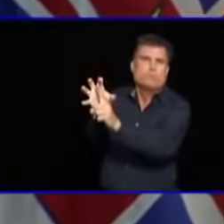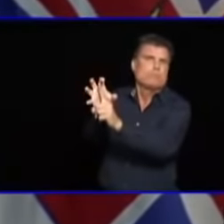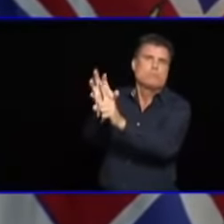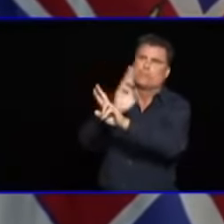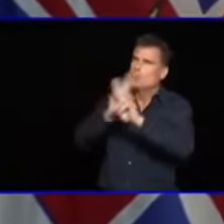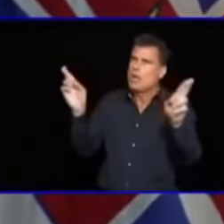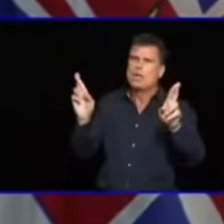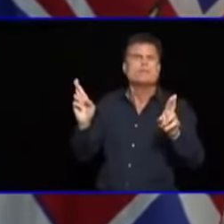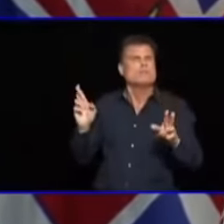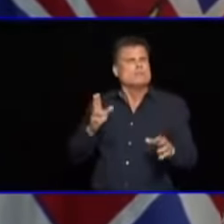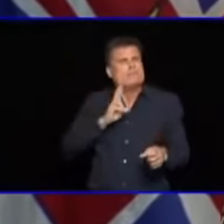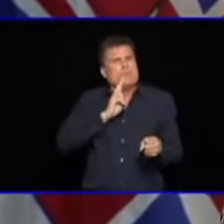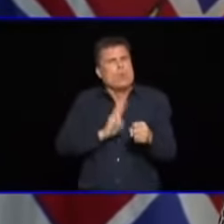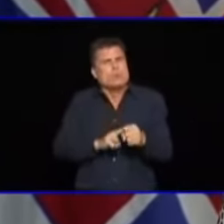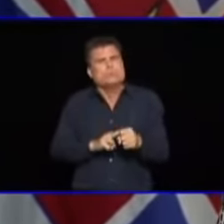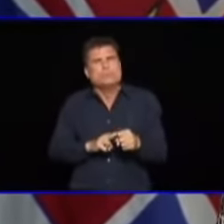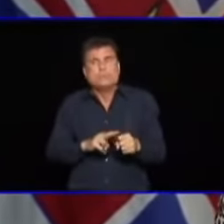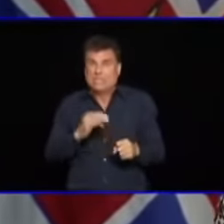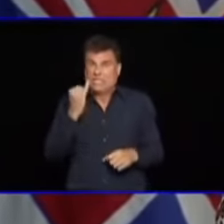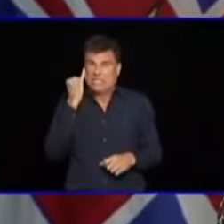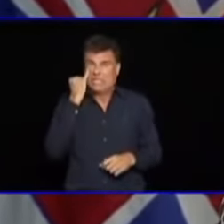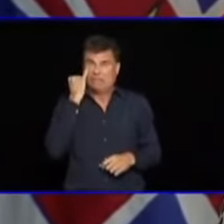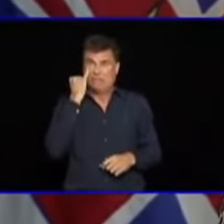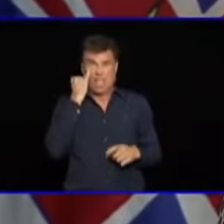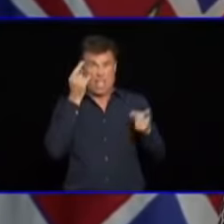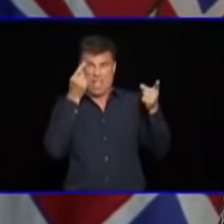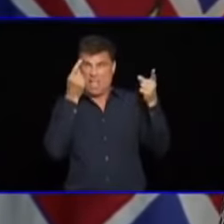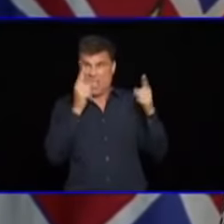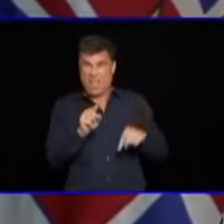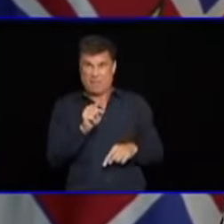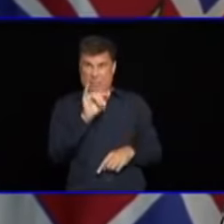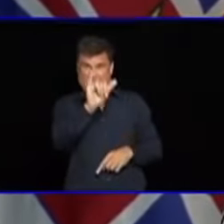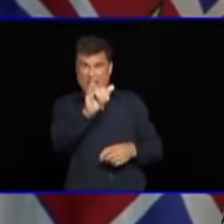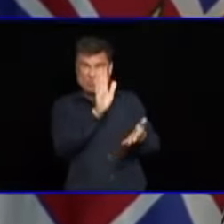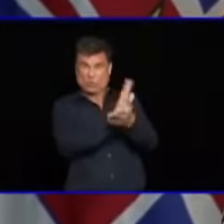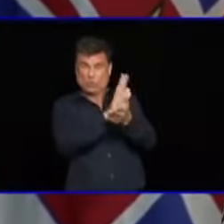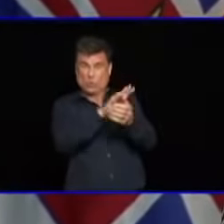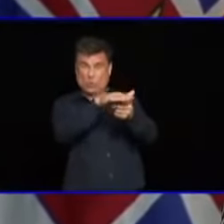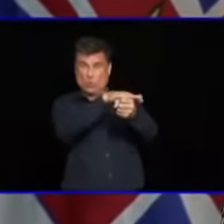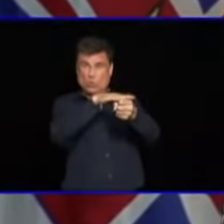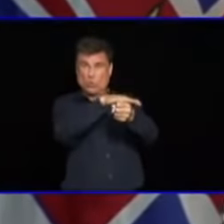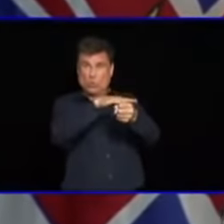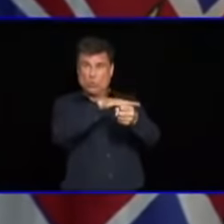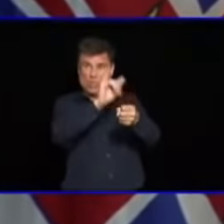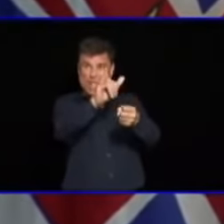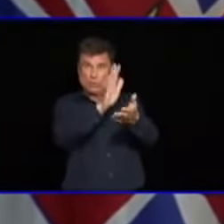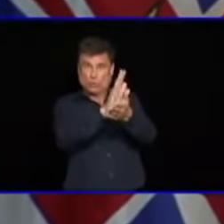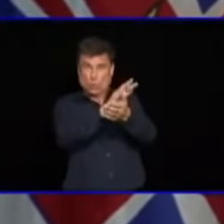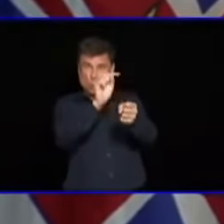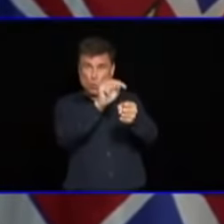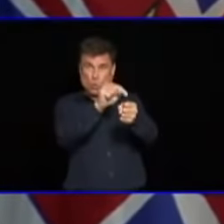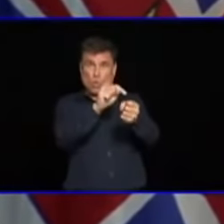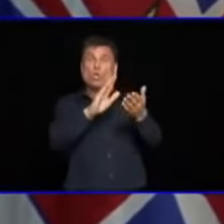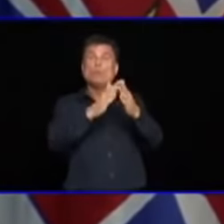and providing information to the school community about individual cases. Follow-up,